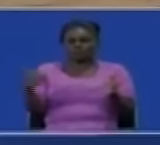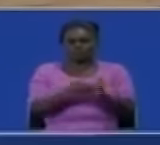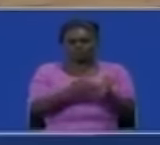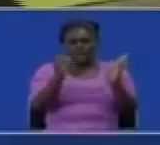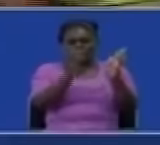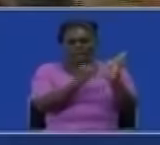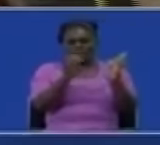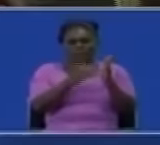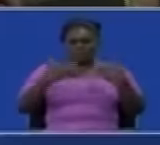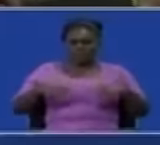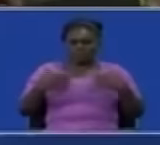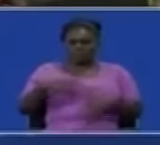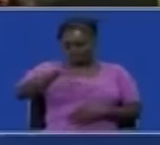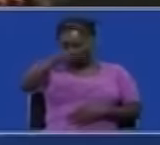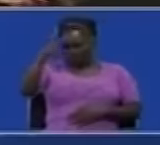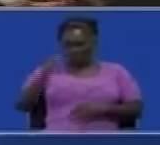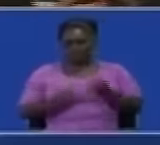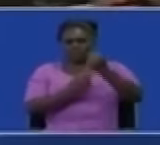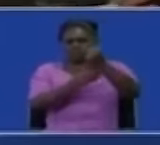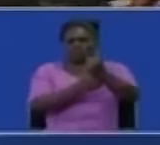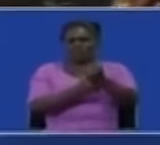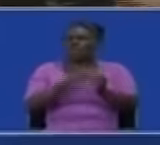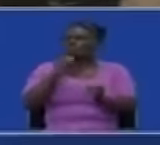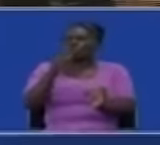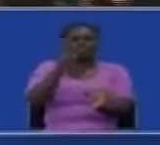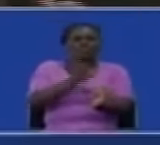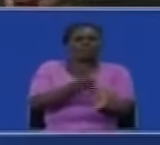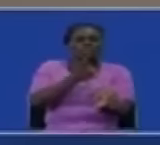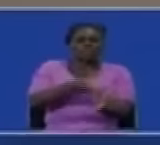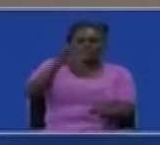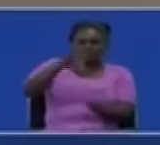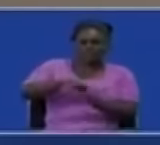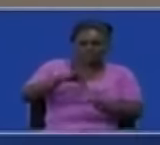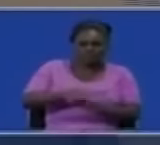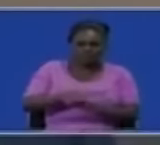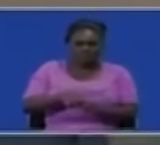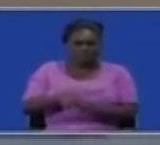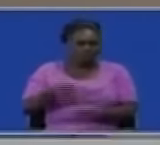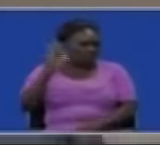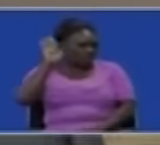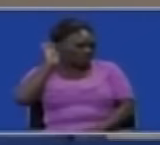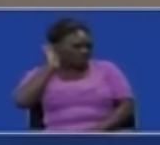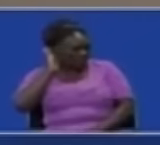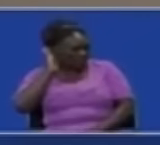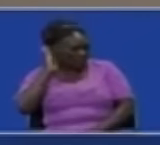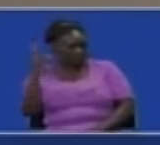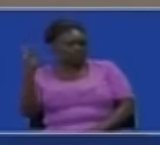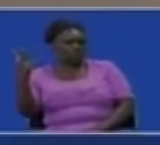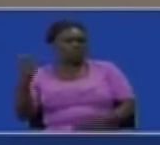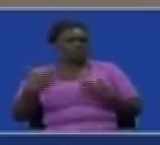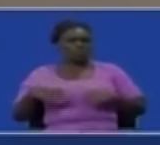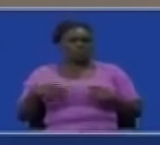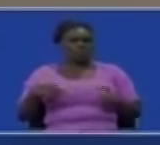Akamba people and Wiper supporters from taking part in elections in the area. Information we have right now is that two people have been